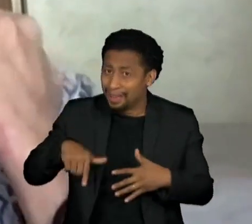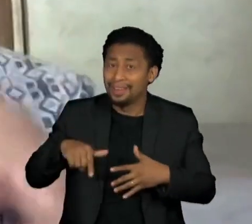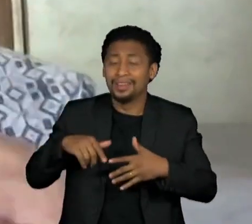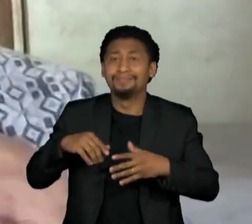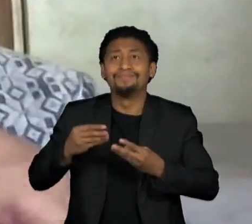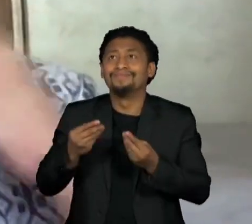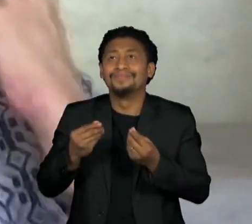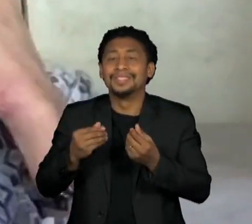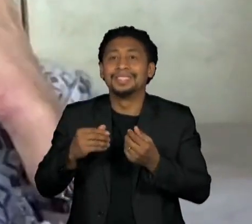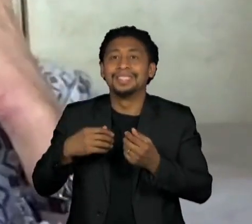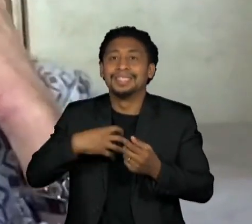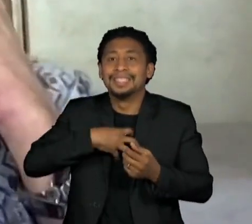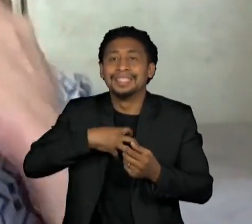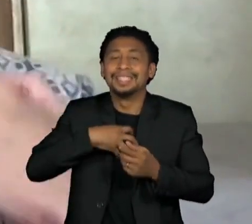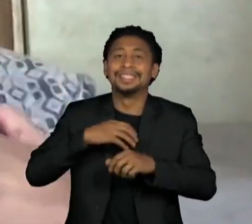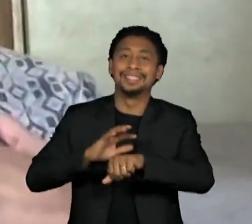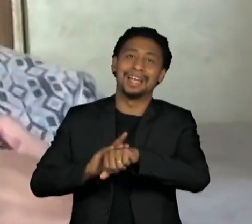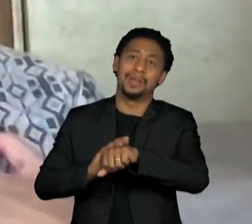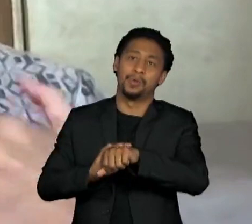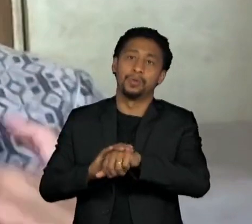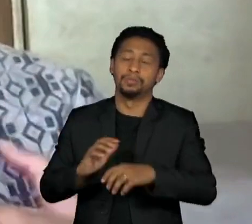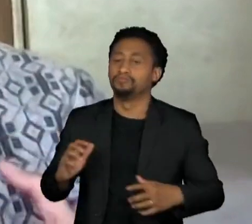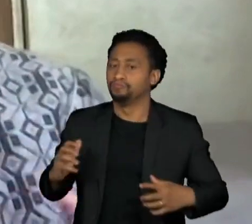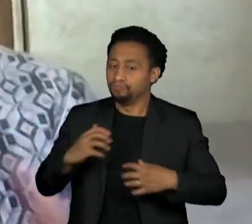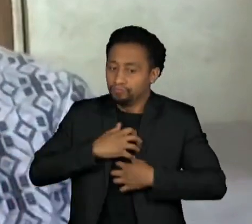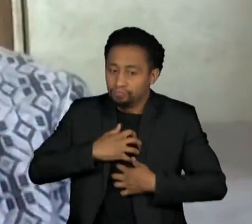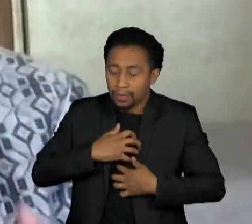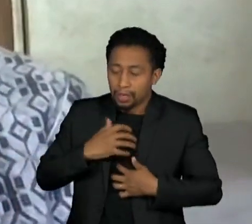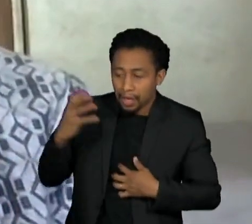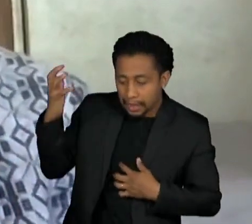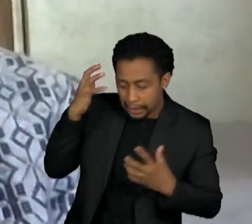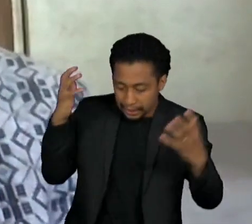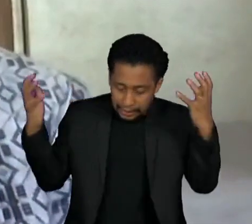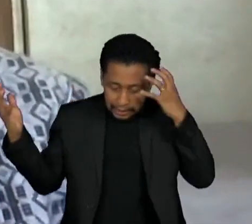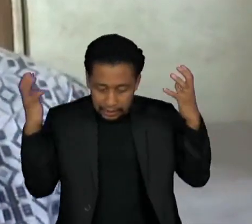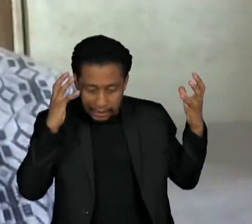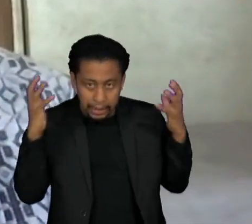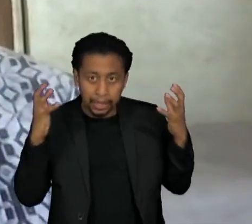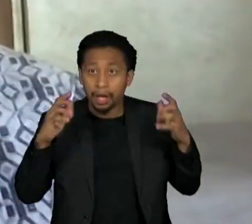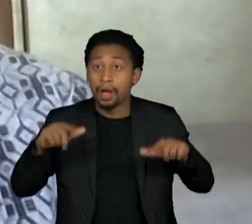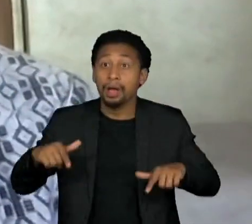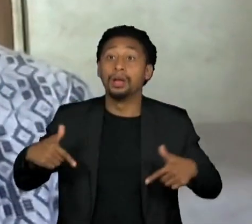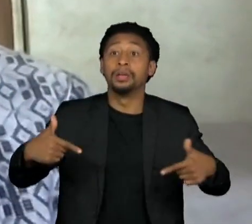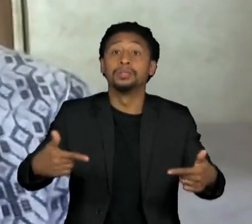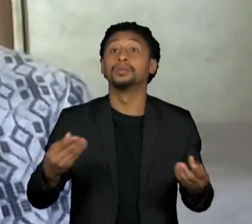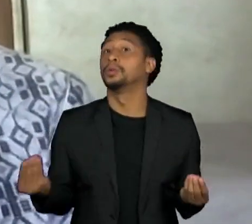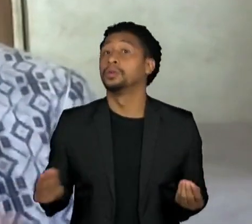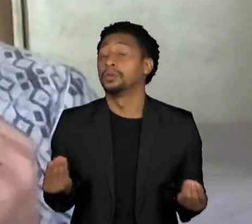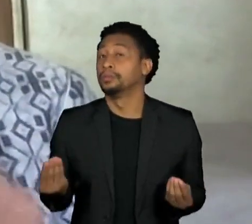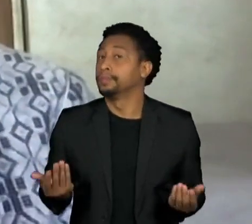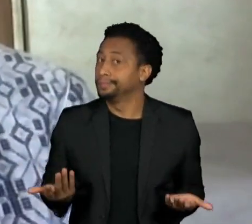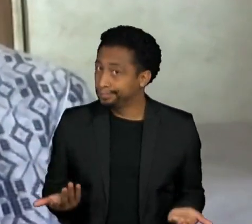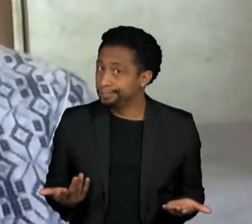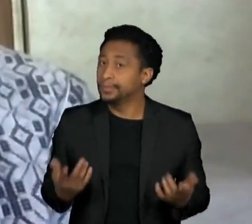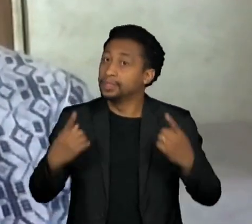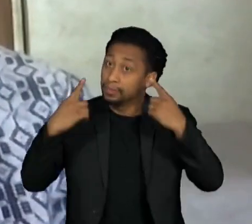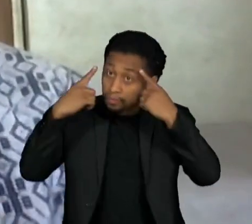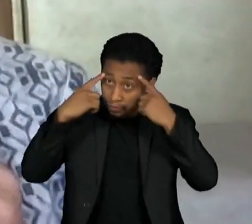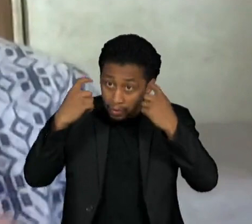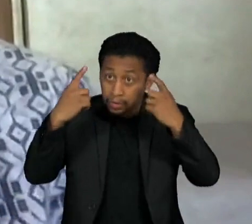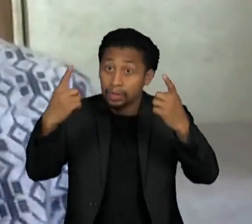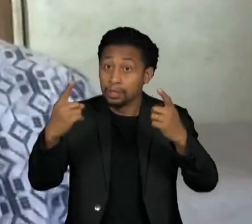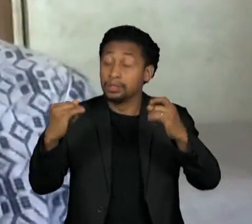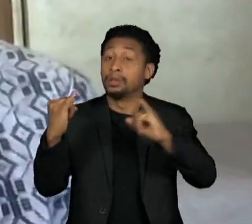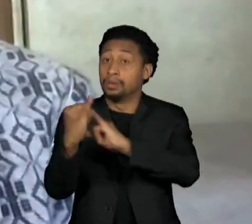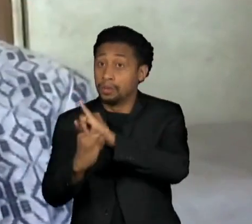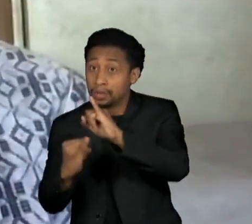that impacts our emotions and our mind will determine how we act in the real world. So going back, online